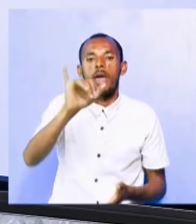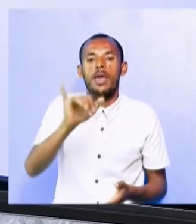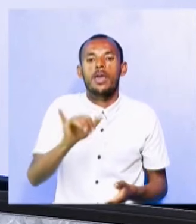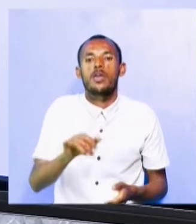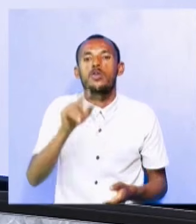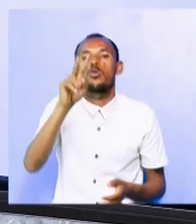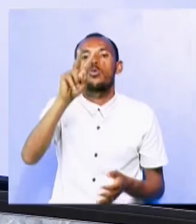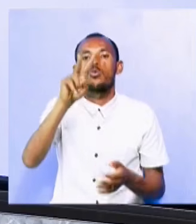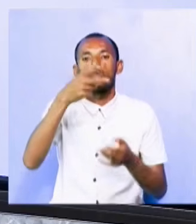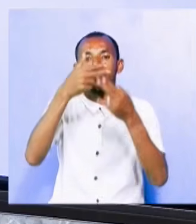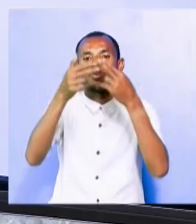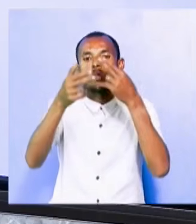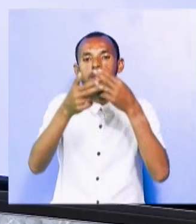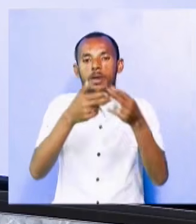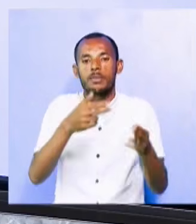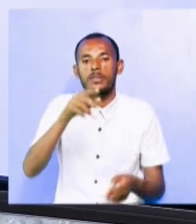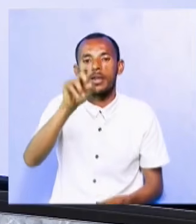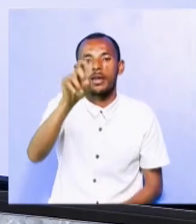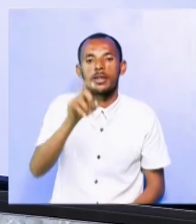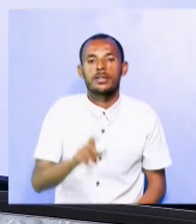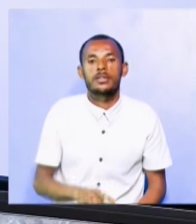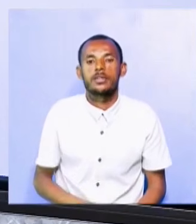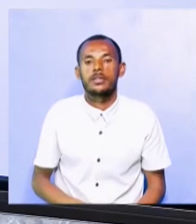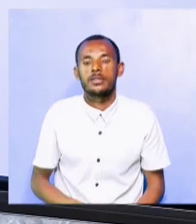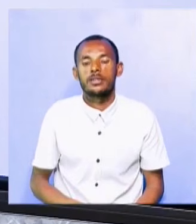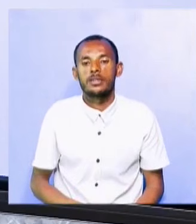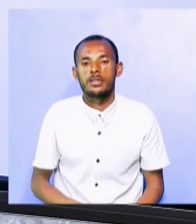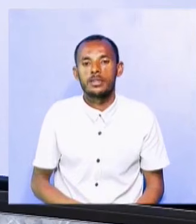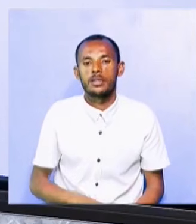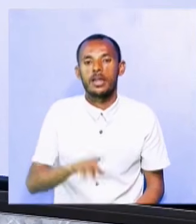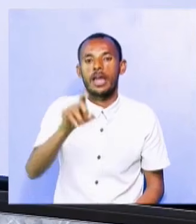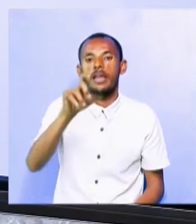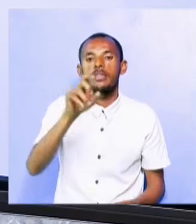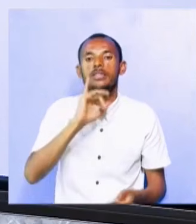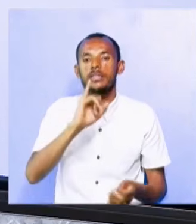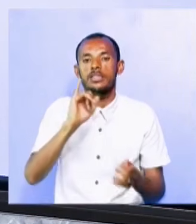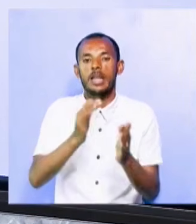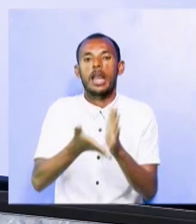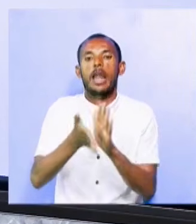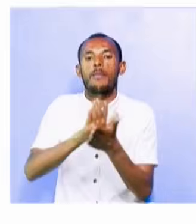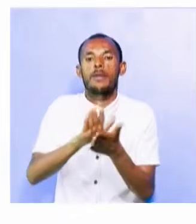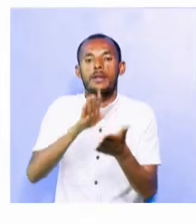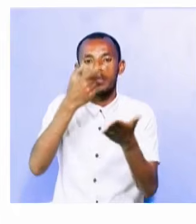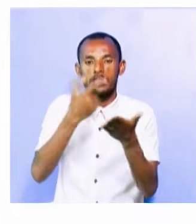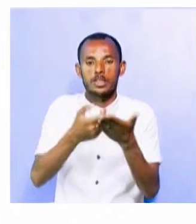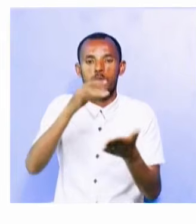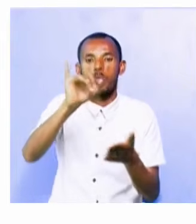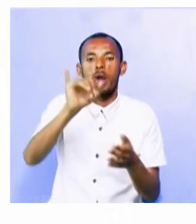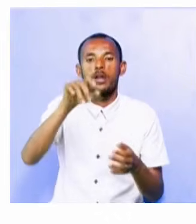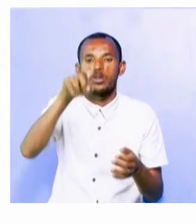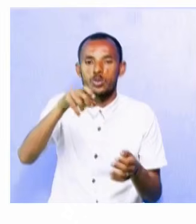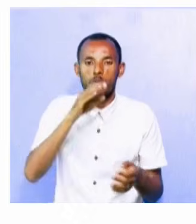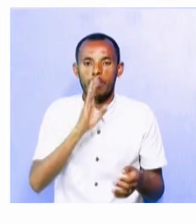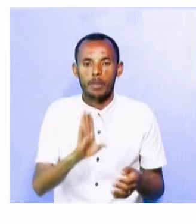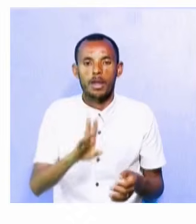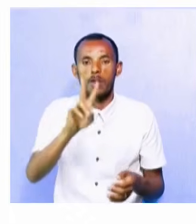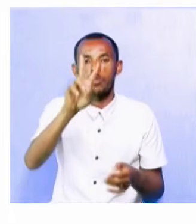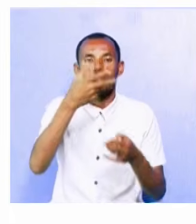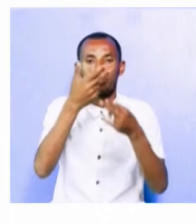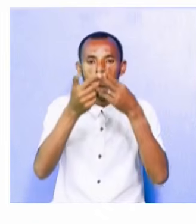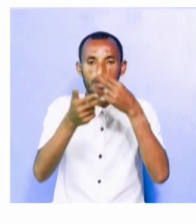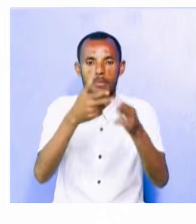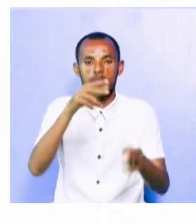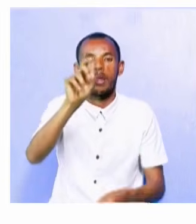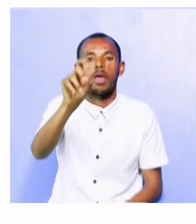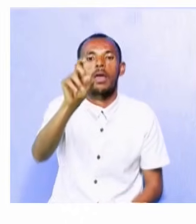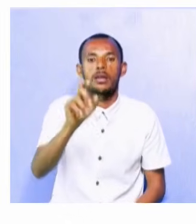twice x, because x is doubled, so this y should be 2 times